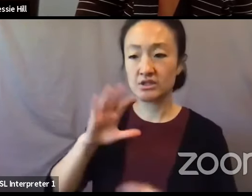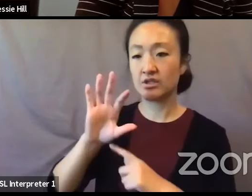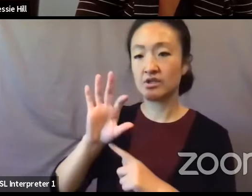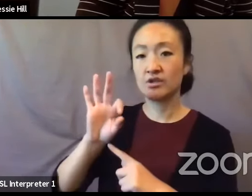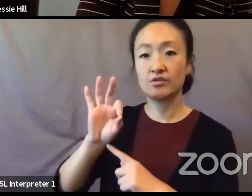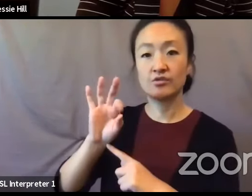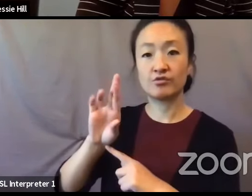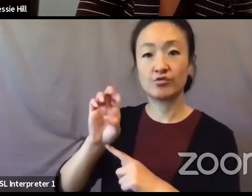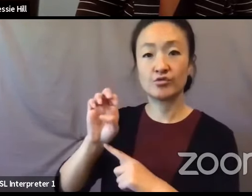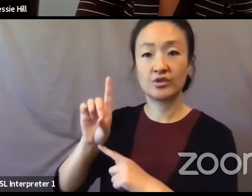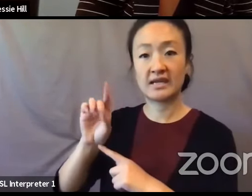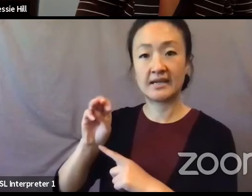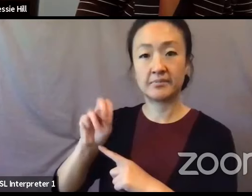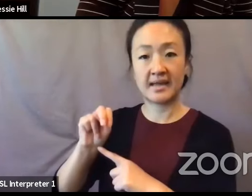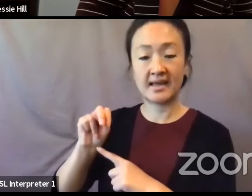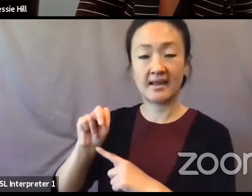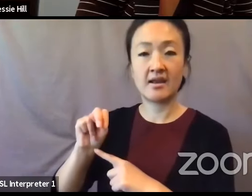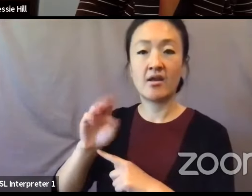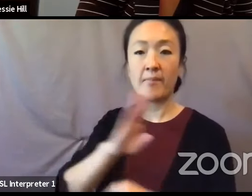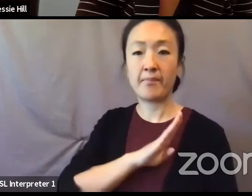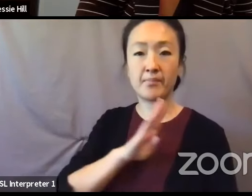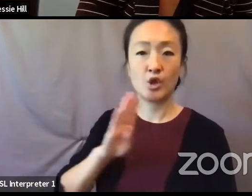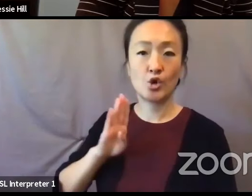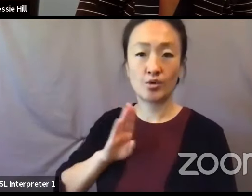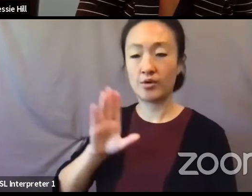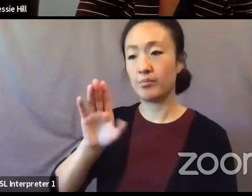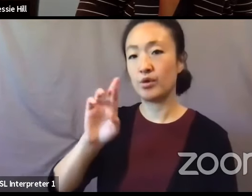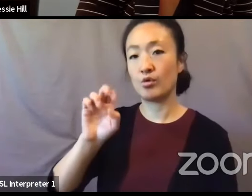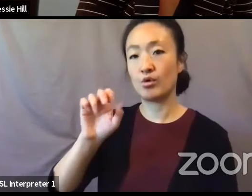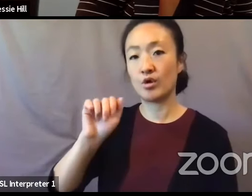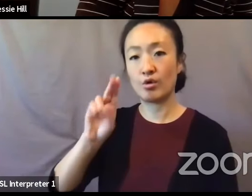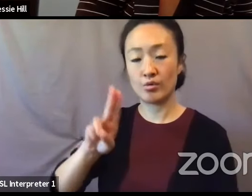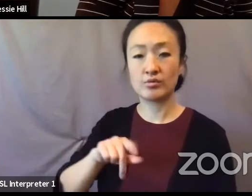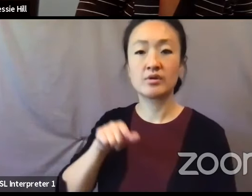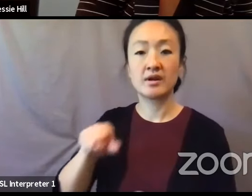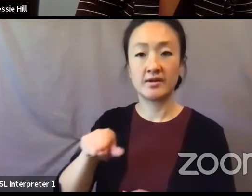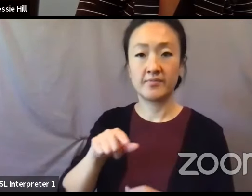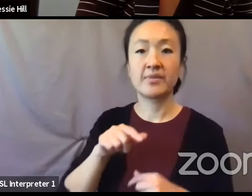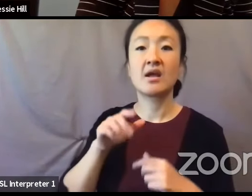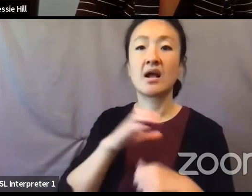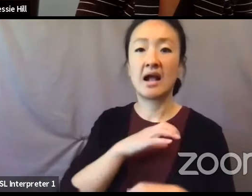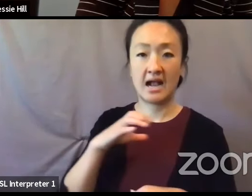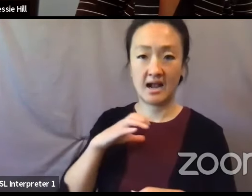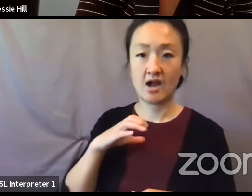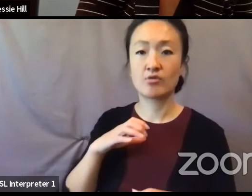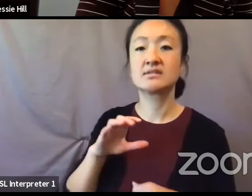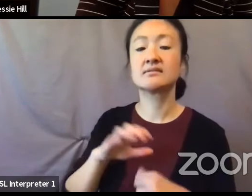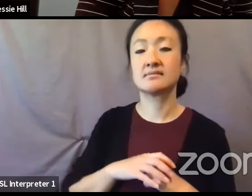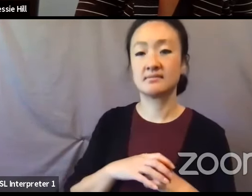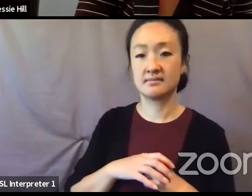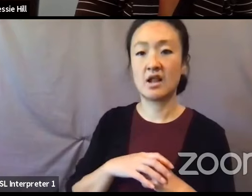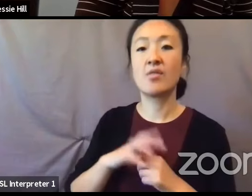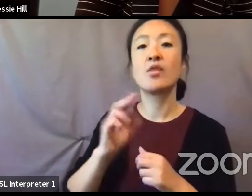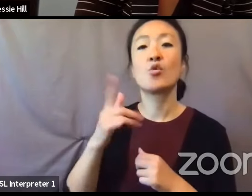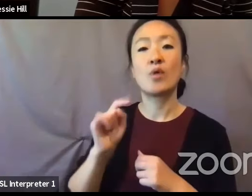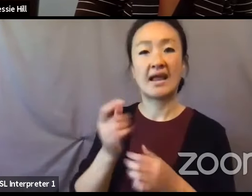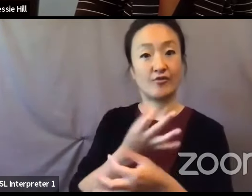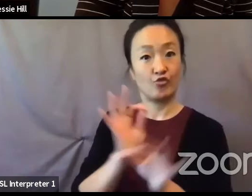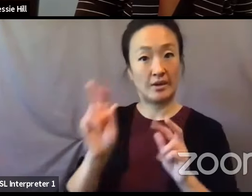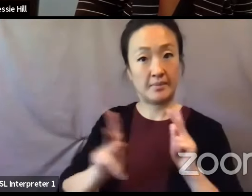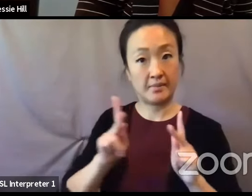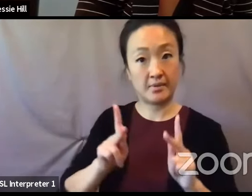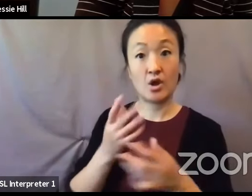sees repeated reference to the right of self-defense and the right of free people, and especially freed slaves,